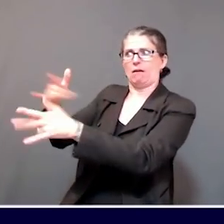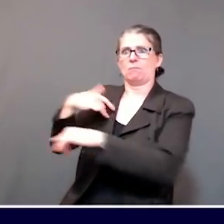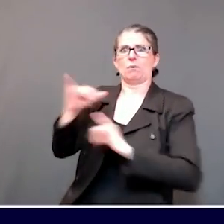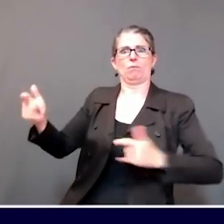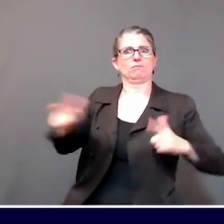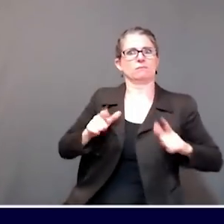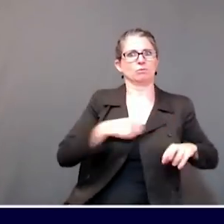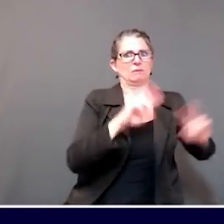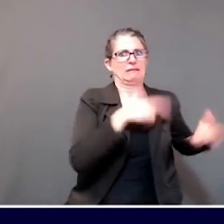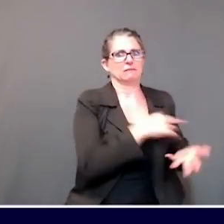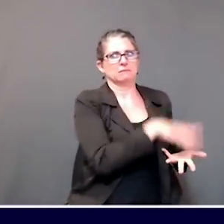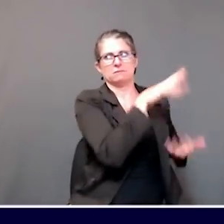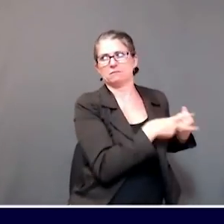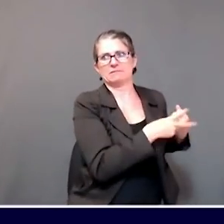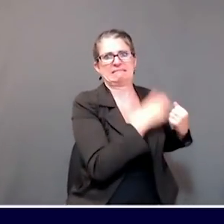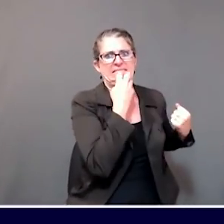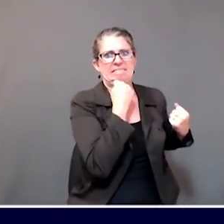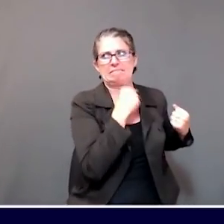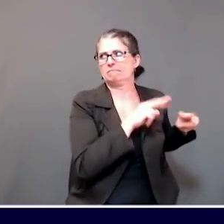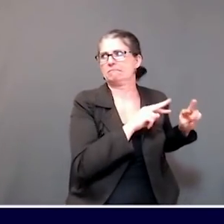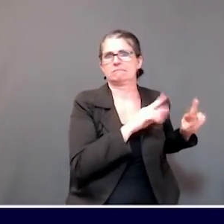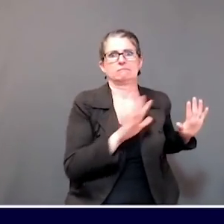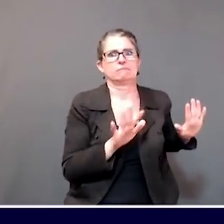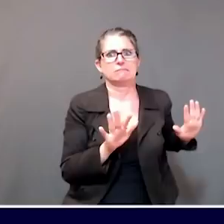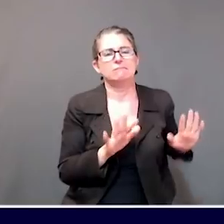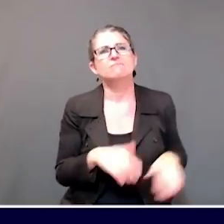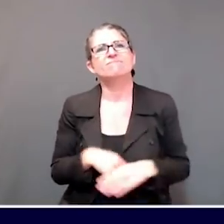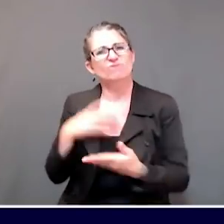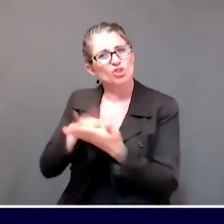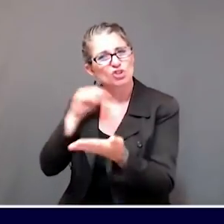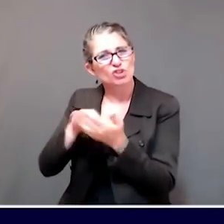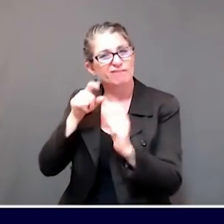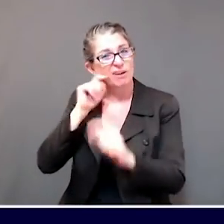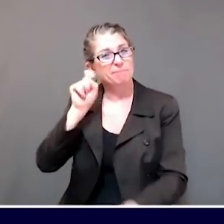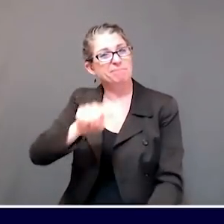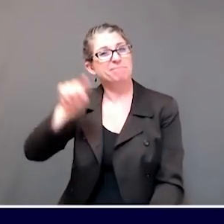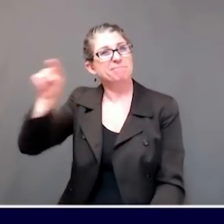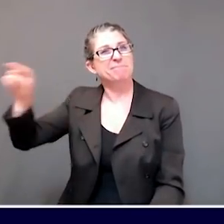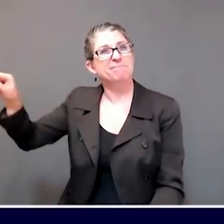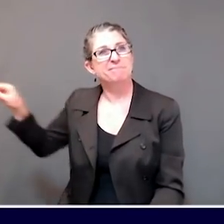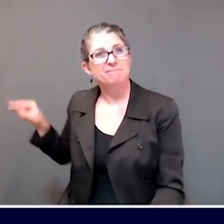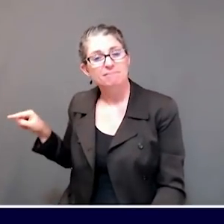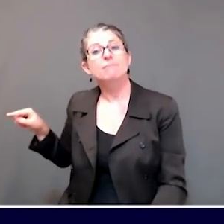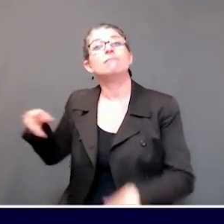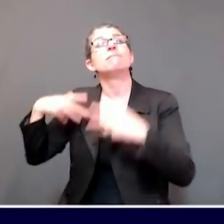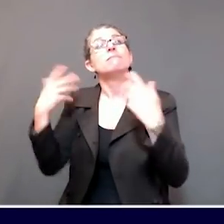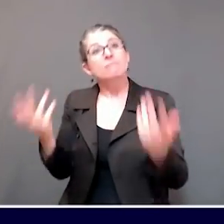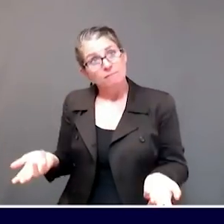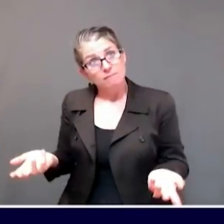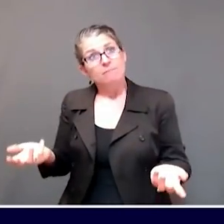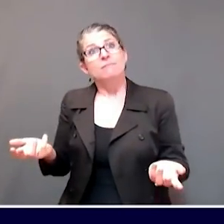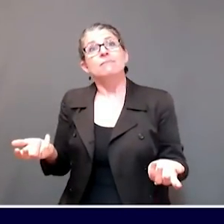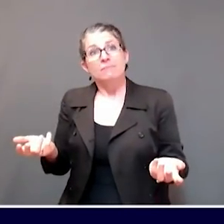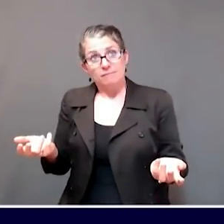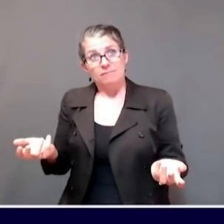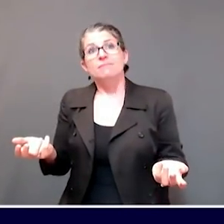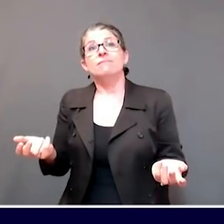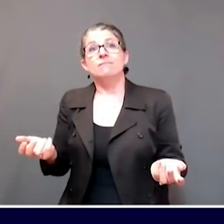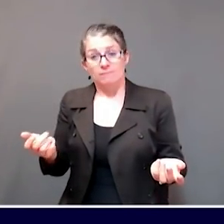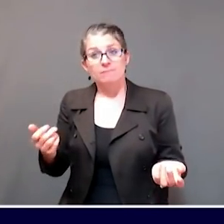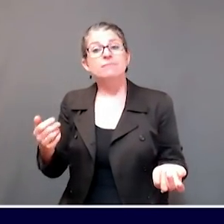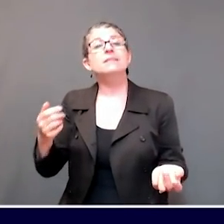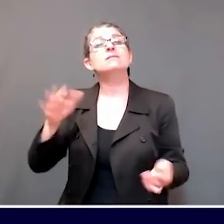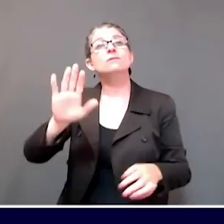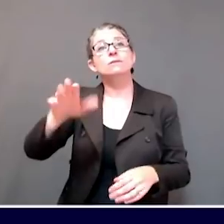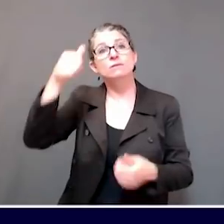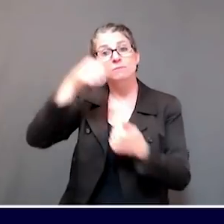we have been working with IDEX to expand our lab capacity, we're working with manufacturers in the state of Maine through our Department of